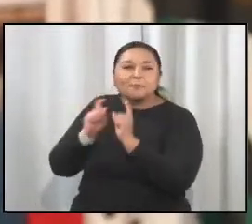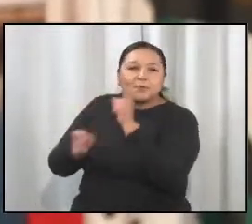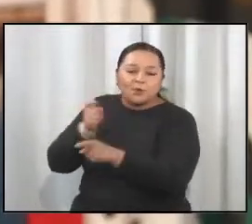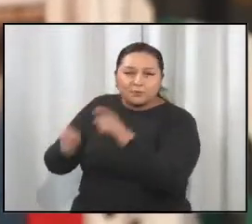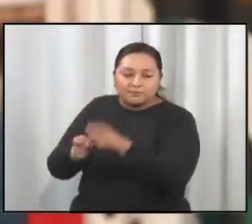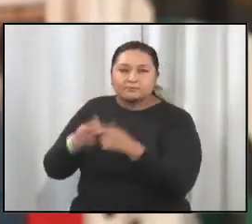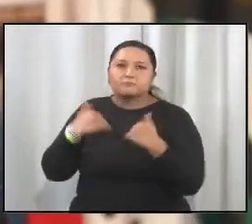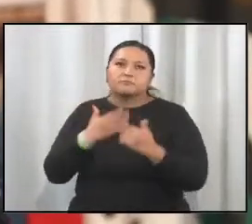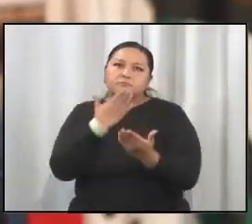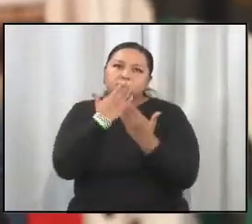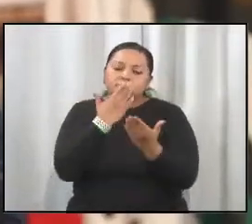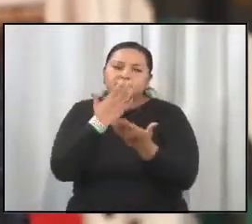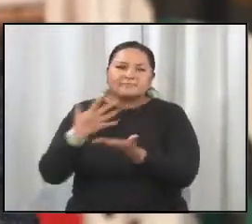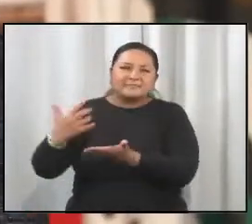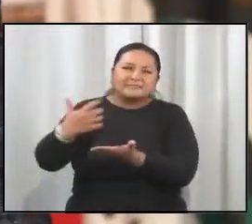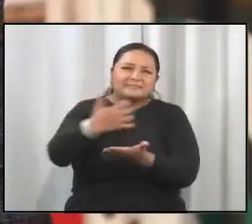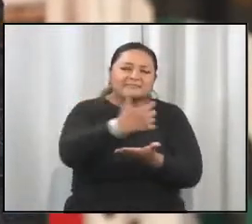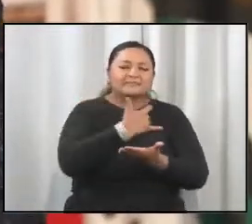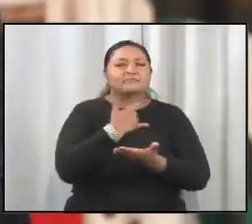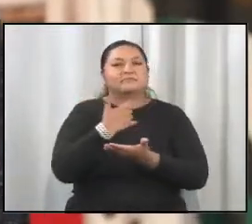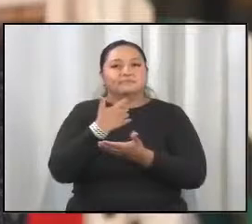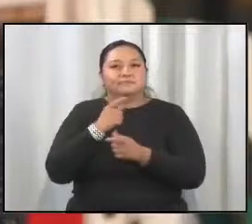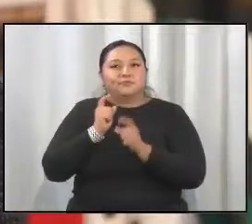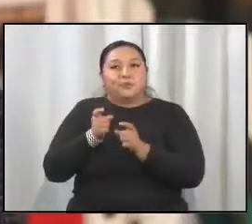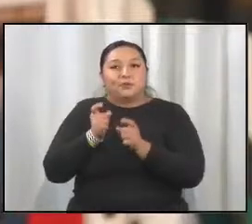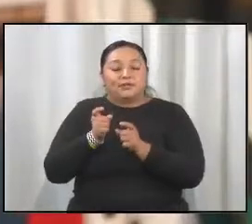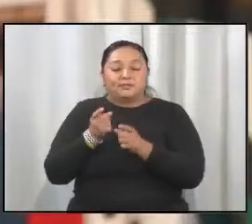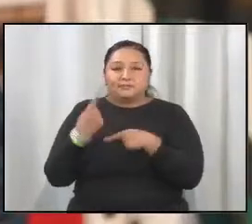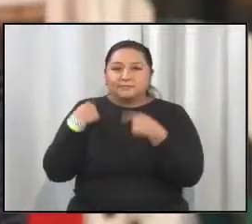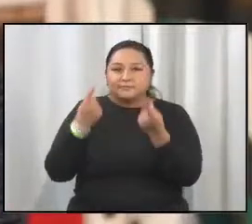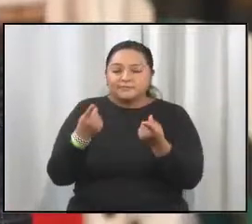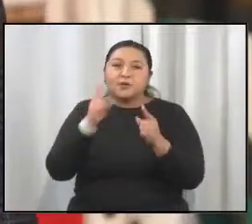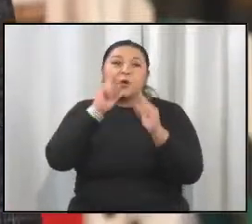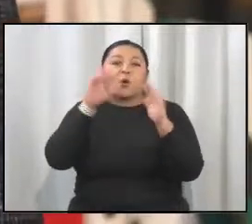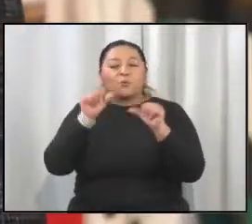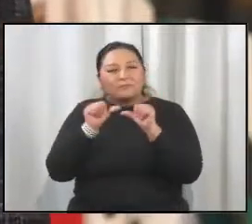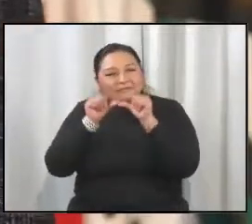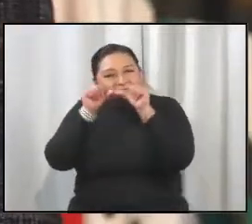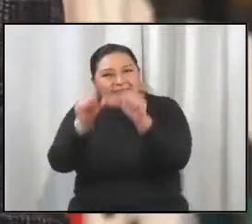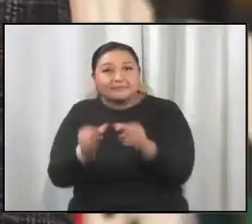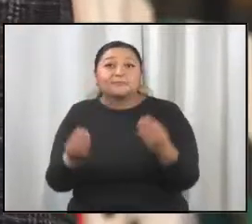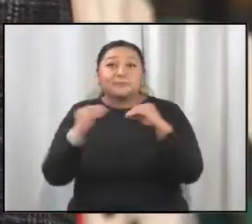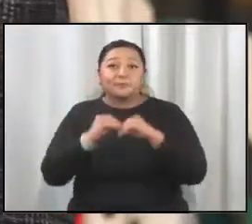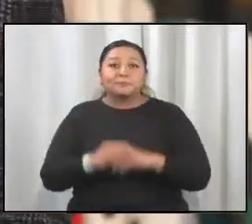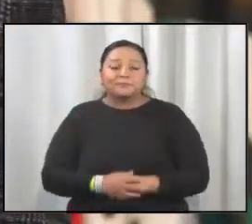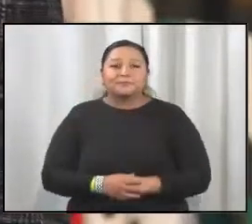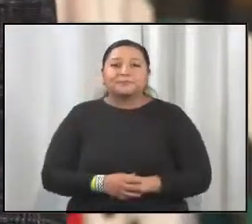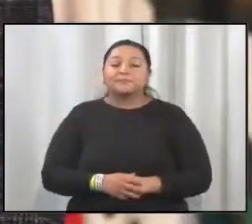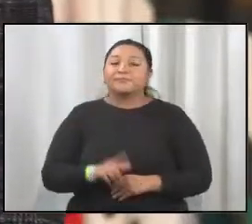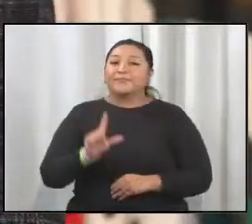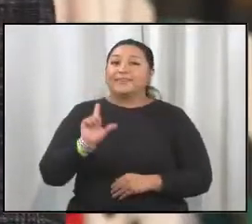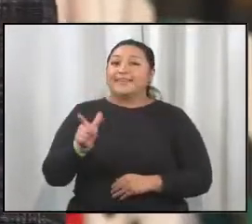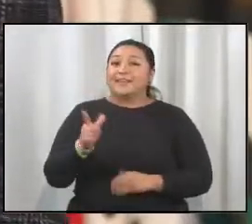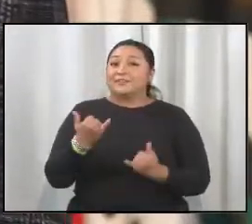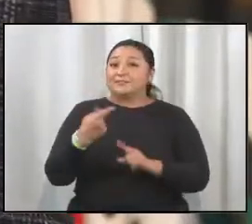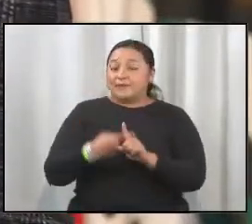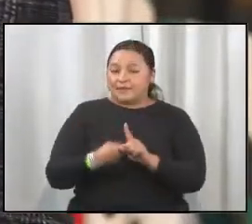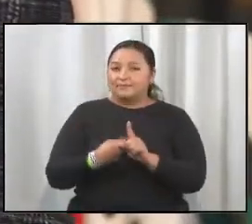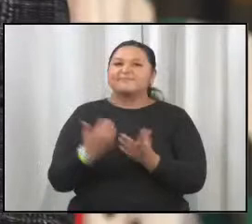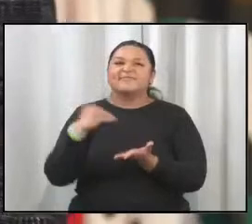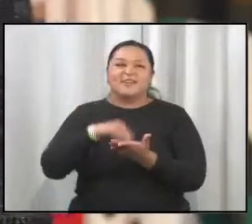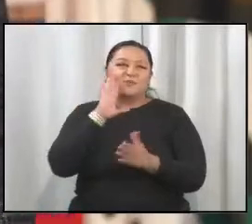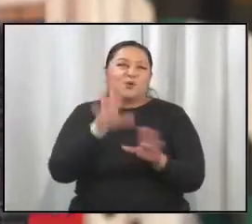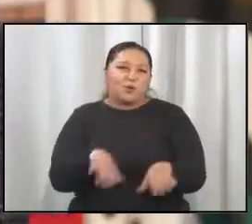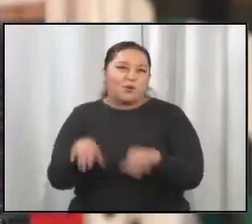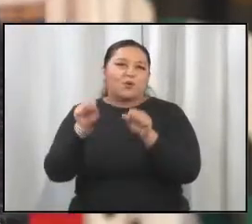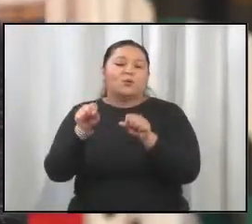these donations, and we hope that we can build on this momentum going forward. Later this month, we're going to do it again. We'll host another